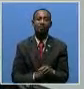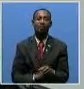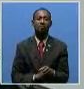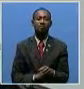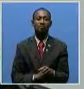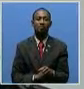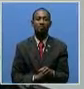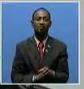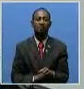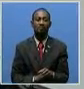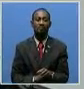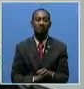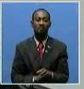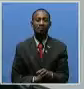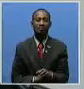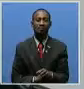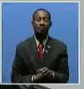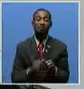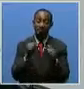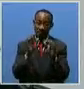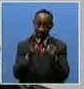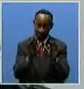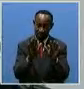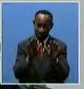So we have a menu for everybody and everything.